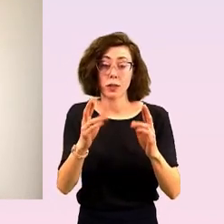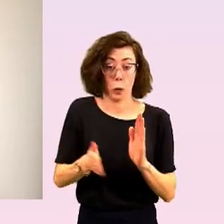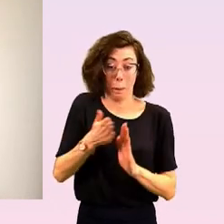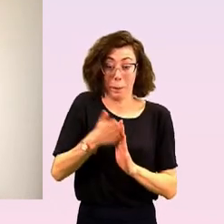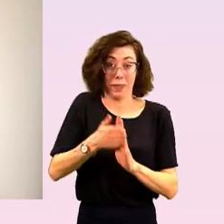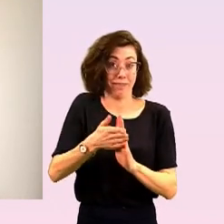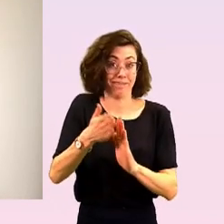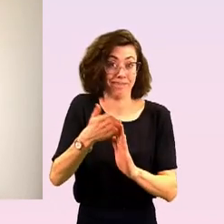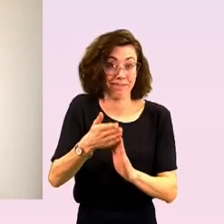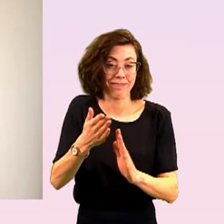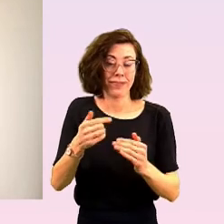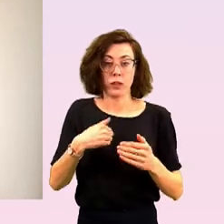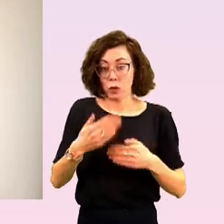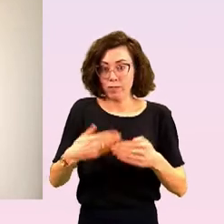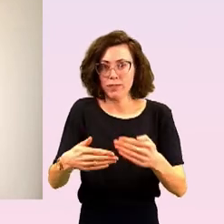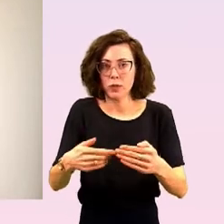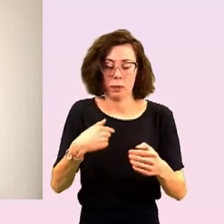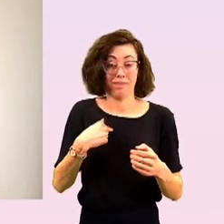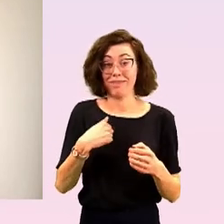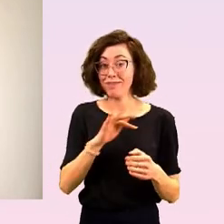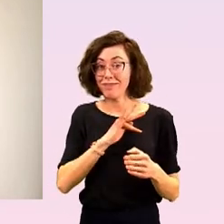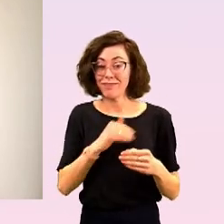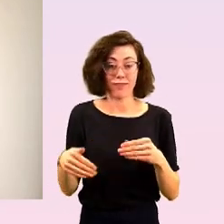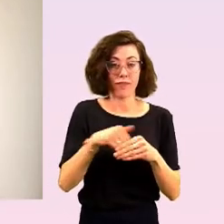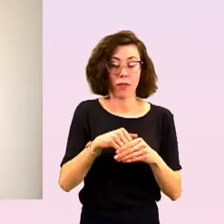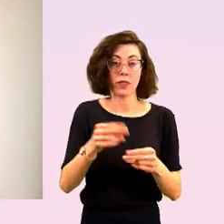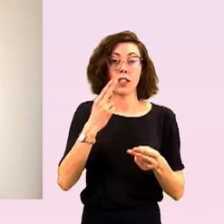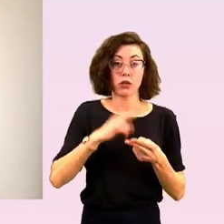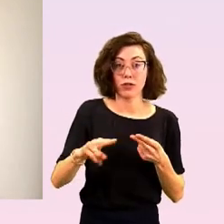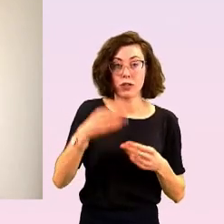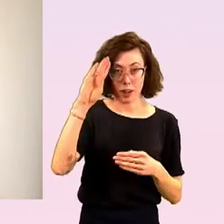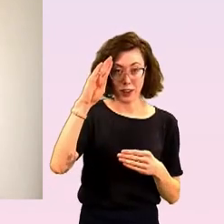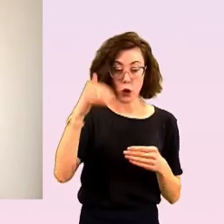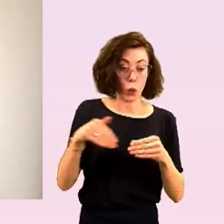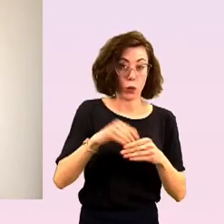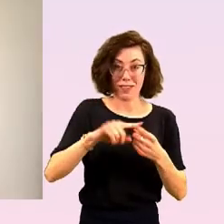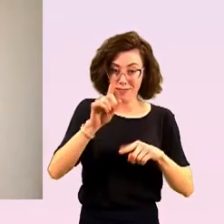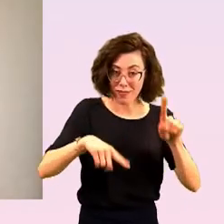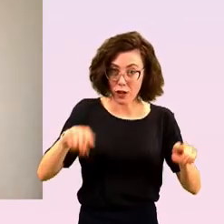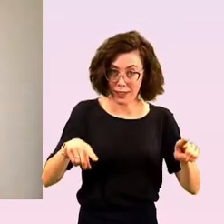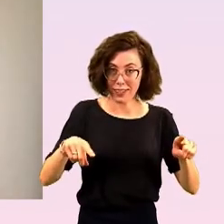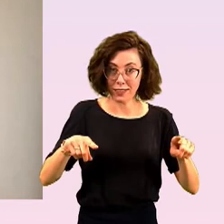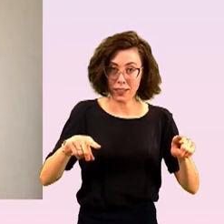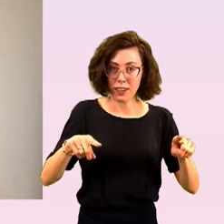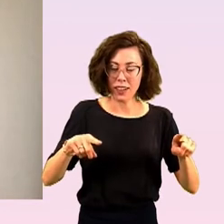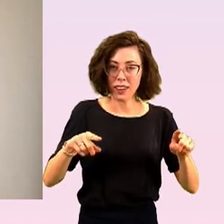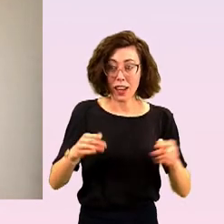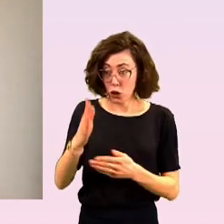know, I'm part of an Insurance Ireland Inclusion Diversity Task Force, and you do get companies going, I want to start, I want to do